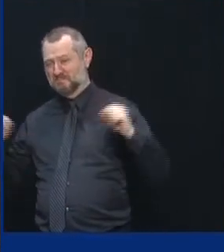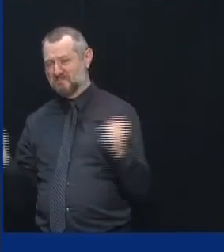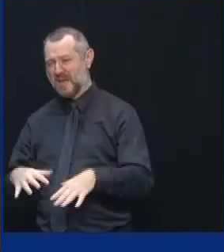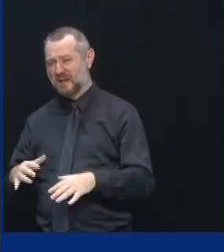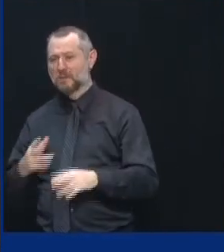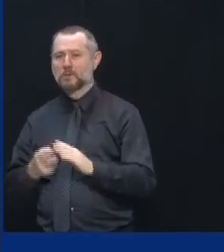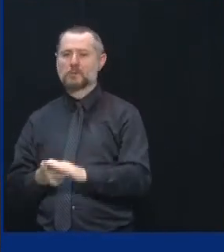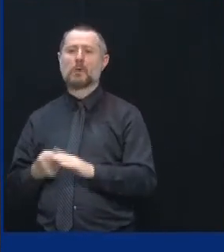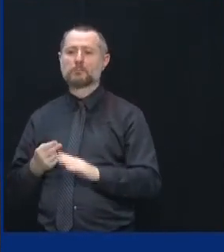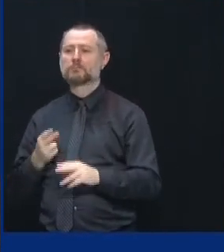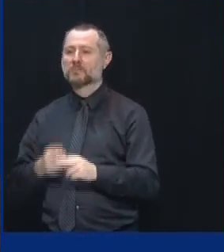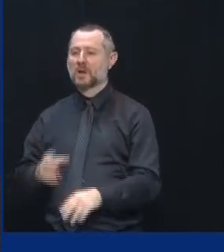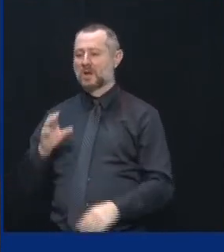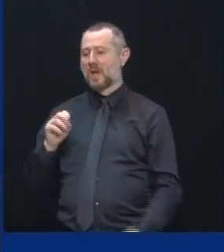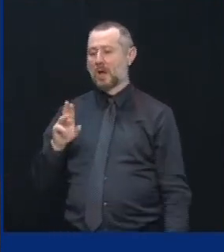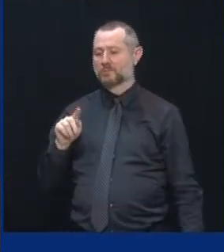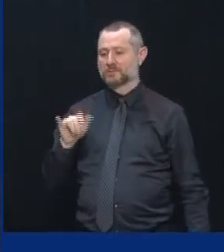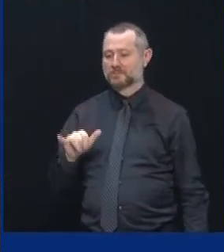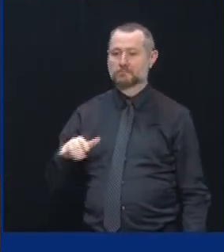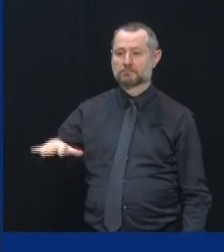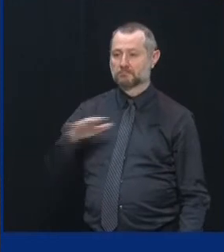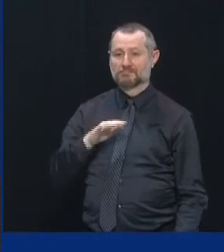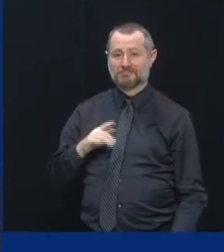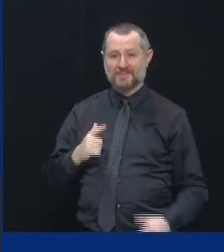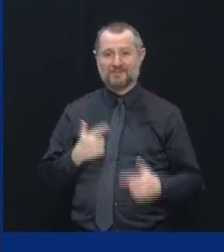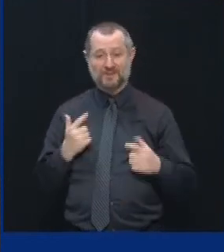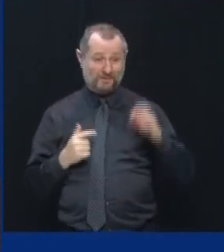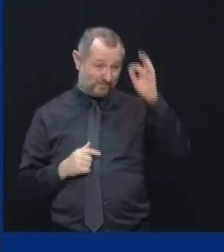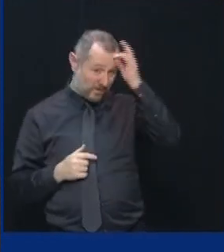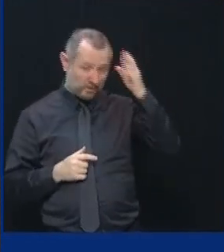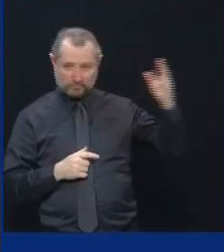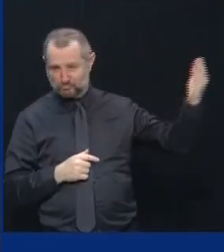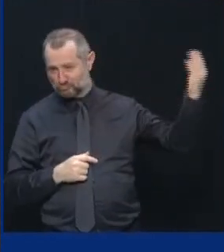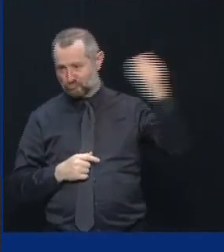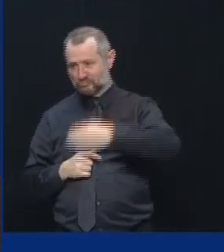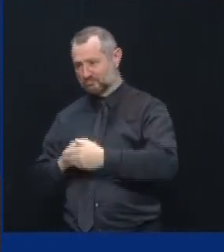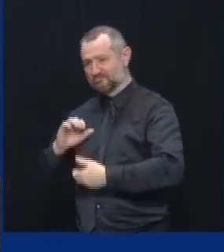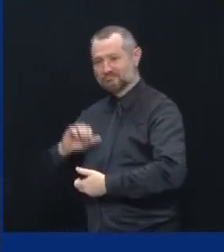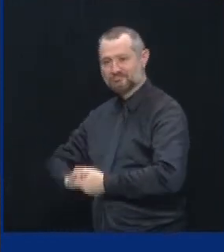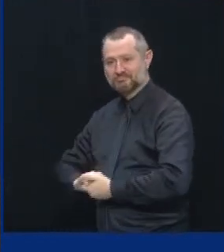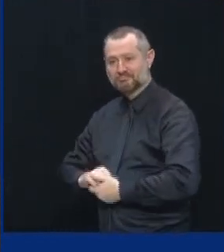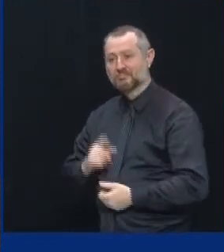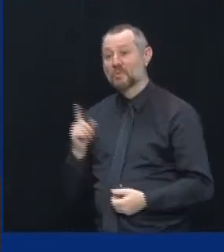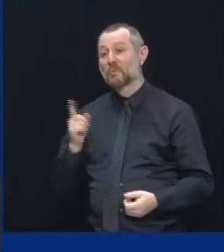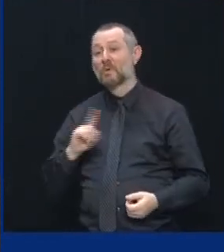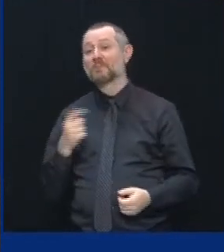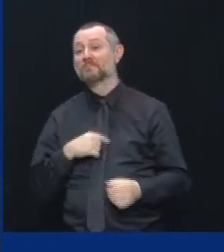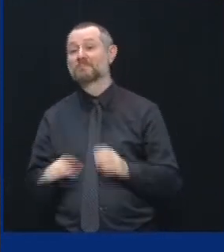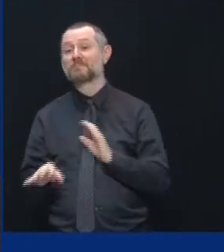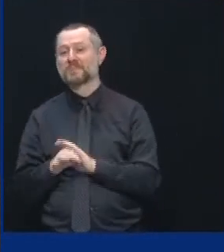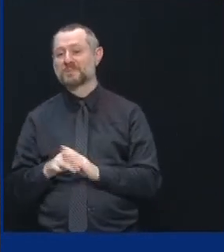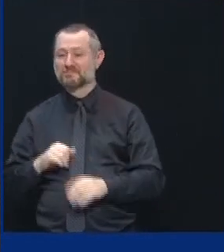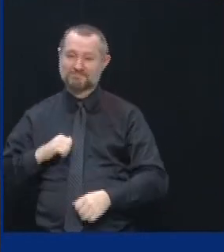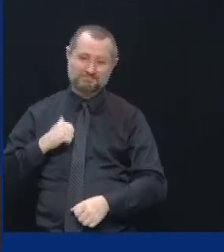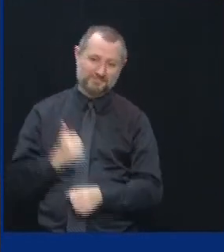program works. But then the site, the location, is in a target community. And